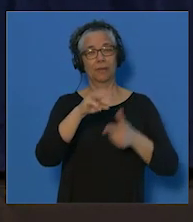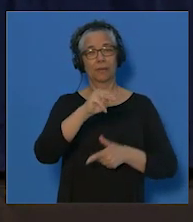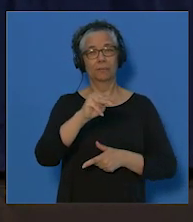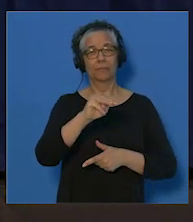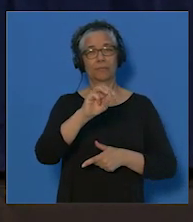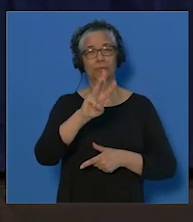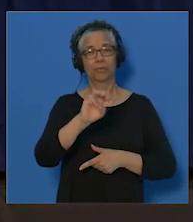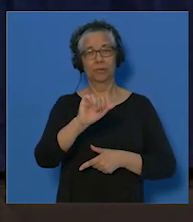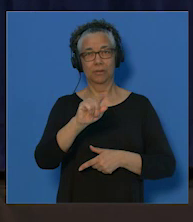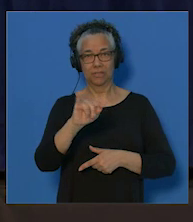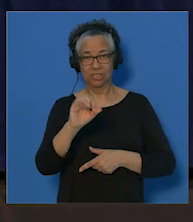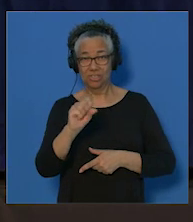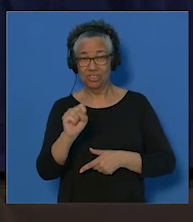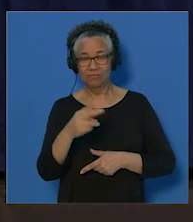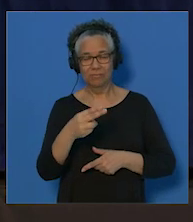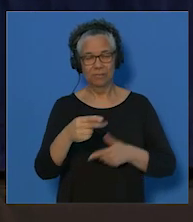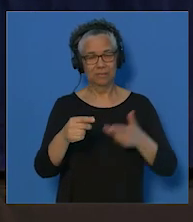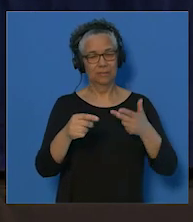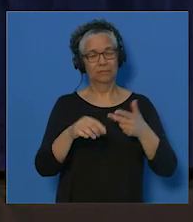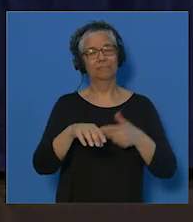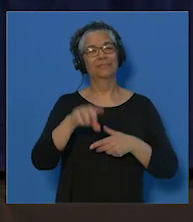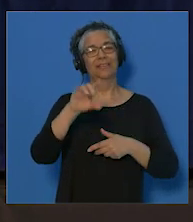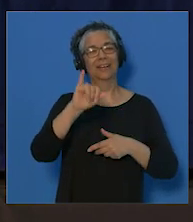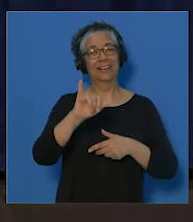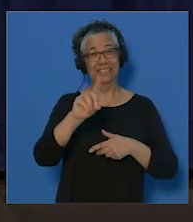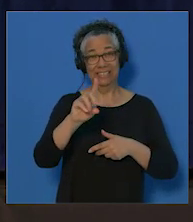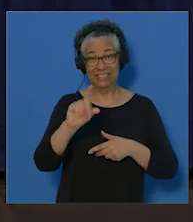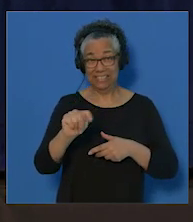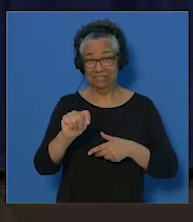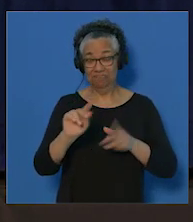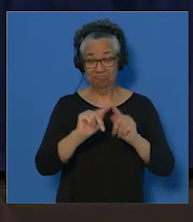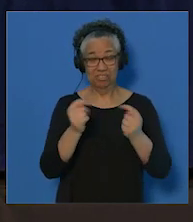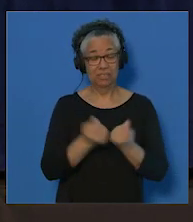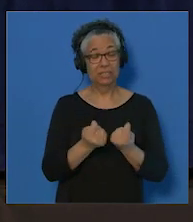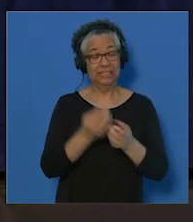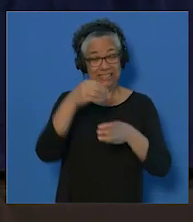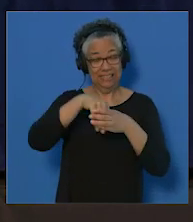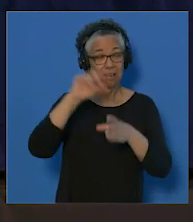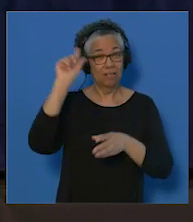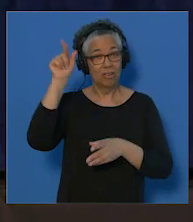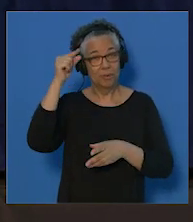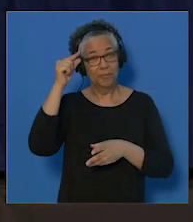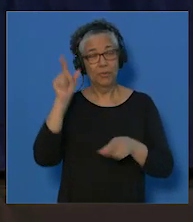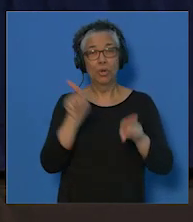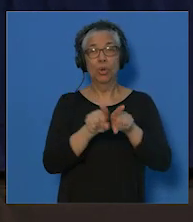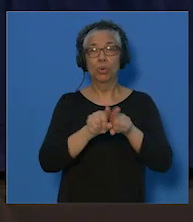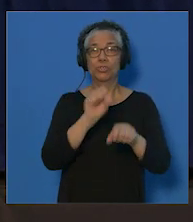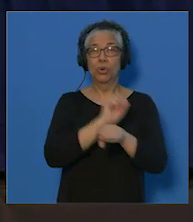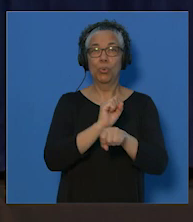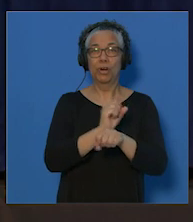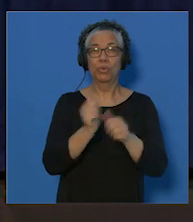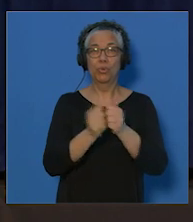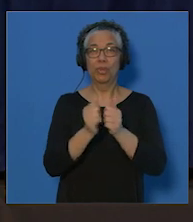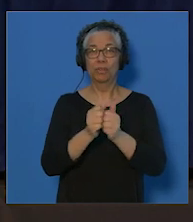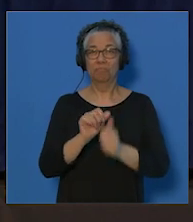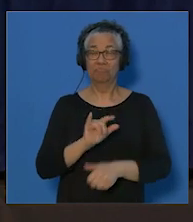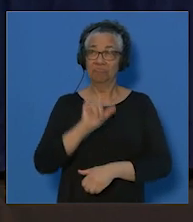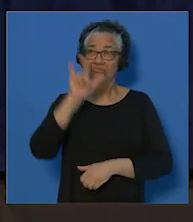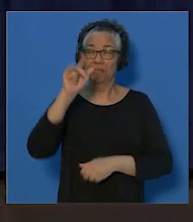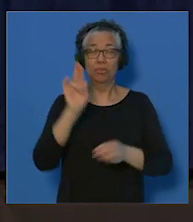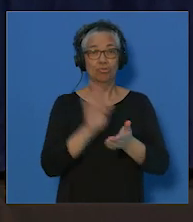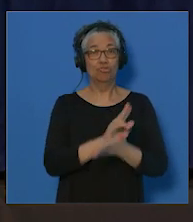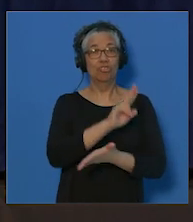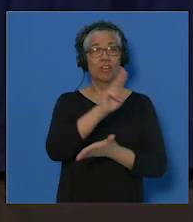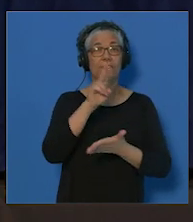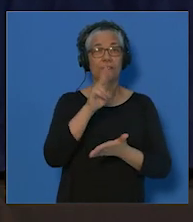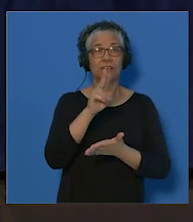working in the Information Development, the IDT team inside of government, and we're also working with overseas universities and a place